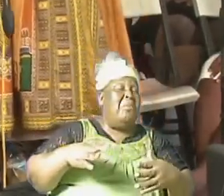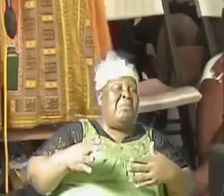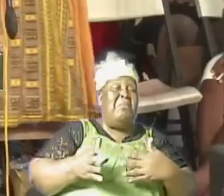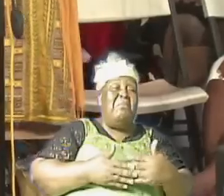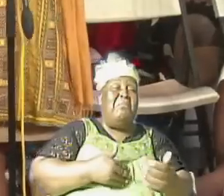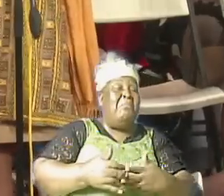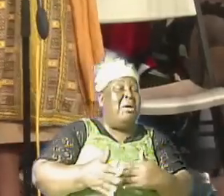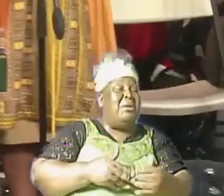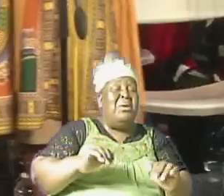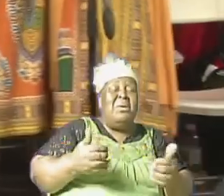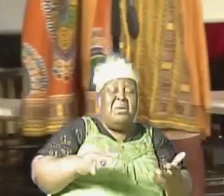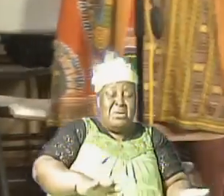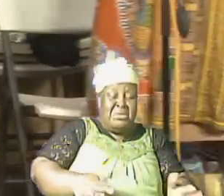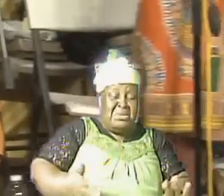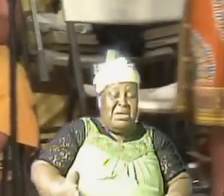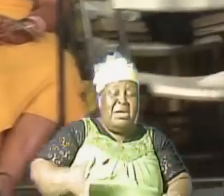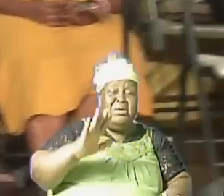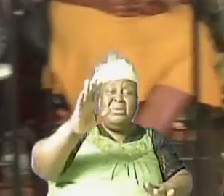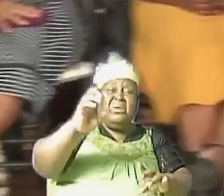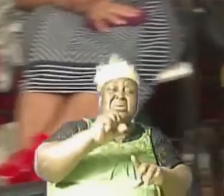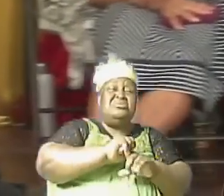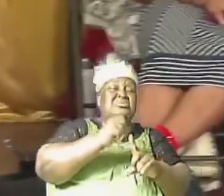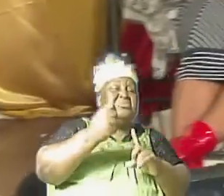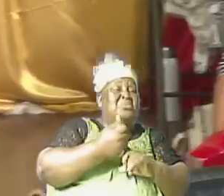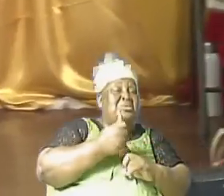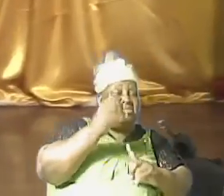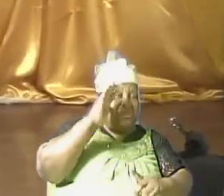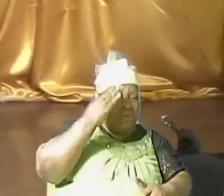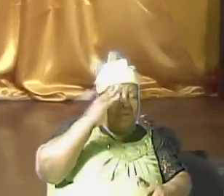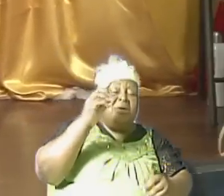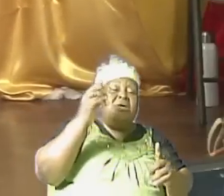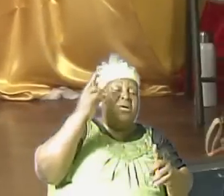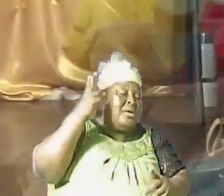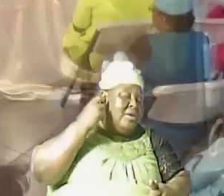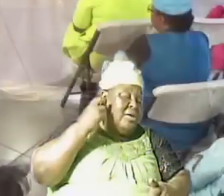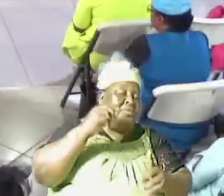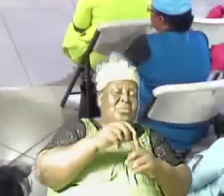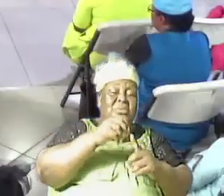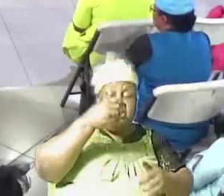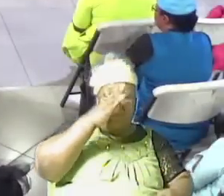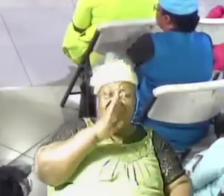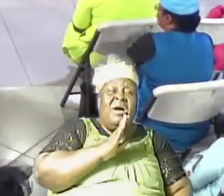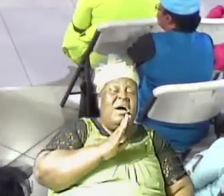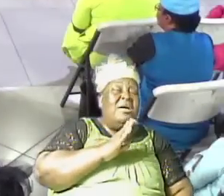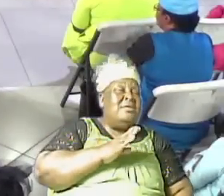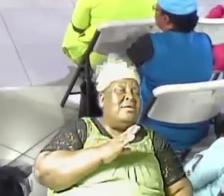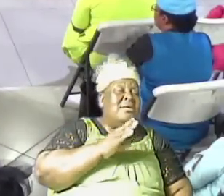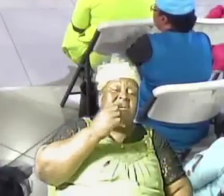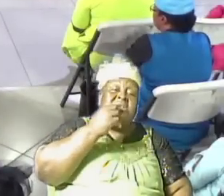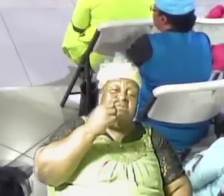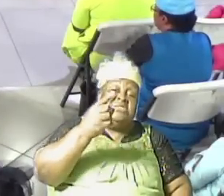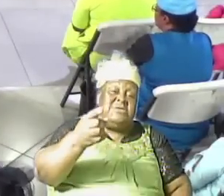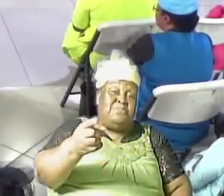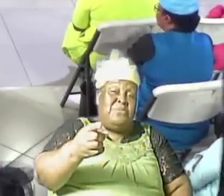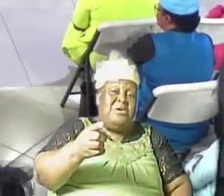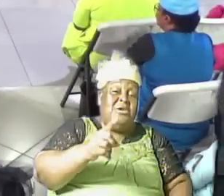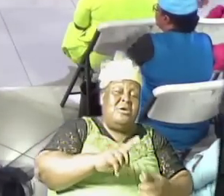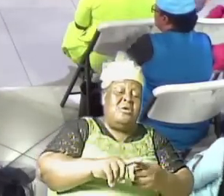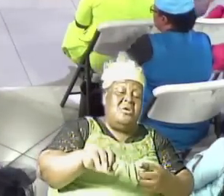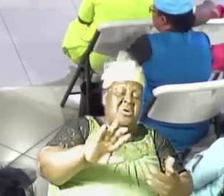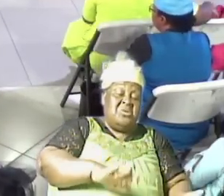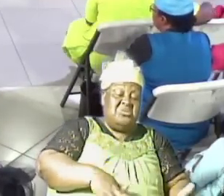dead your situation seems, hear the word of the Lord. Speak to